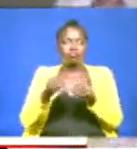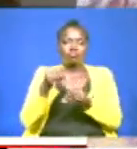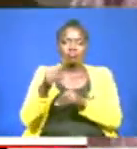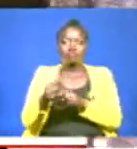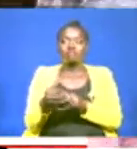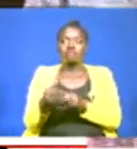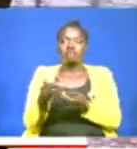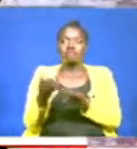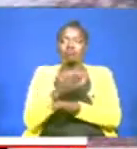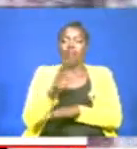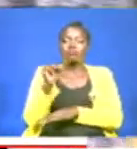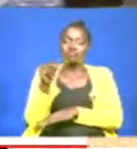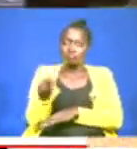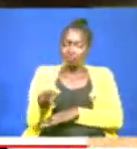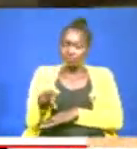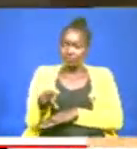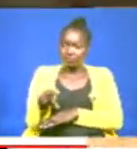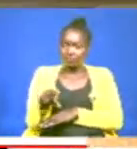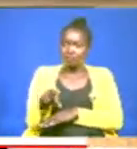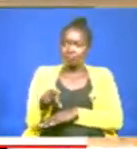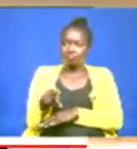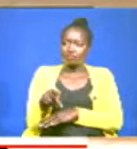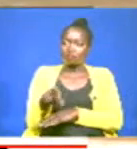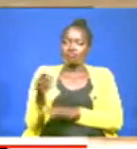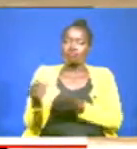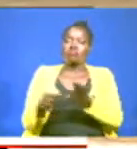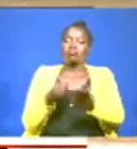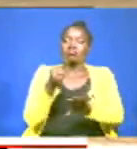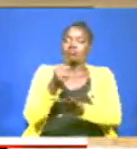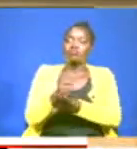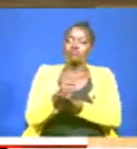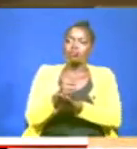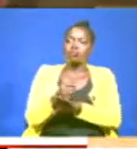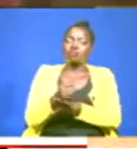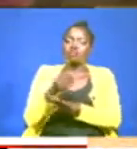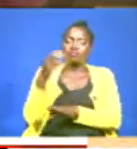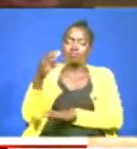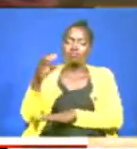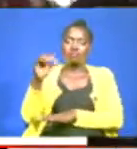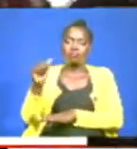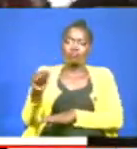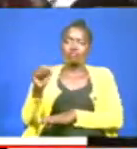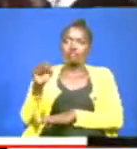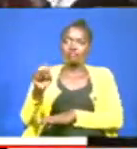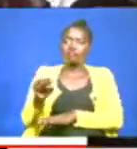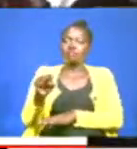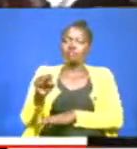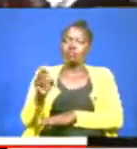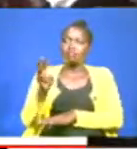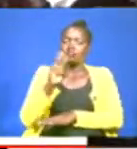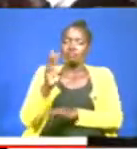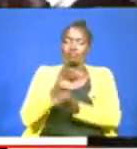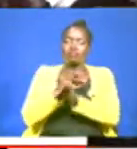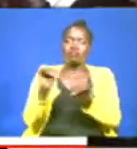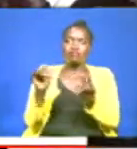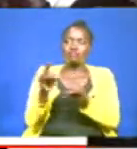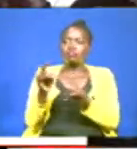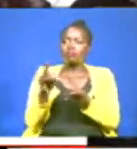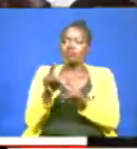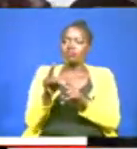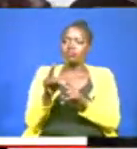former Member of Parliament Ali Swahome was appointed as CS Water and Sanitation. Tarehe